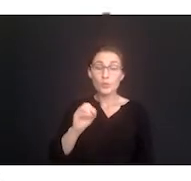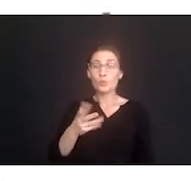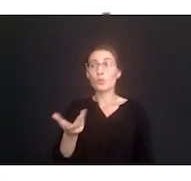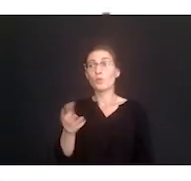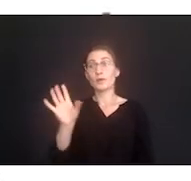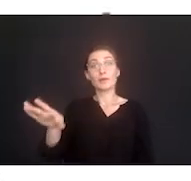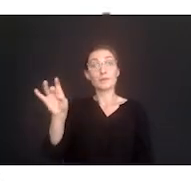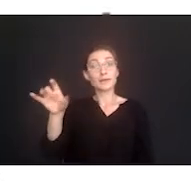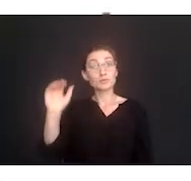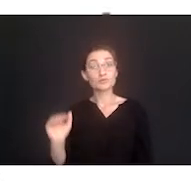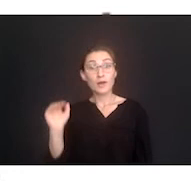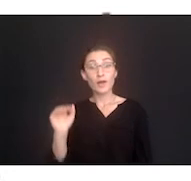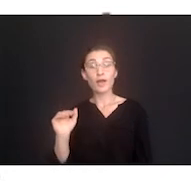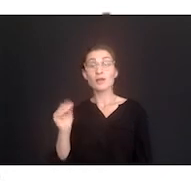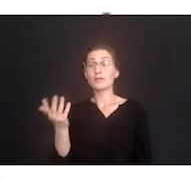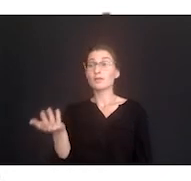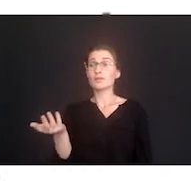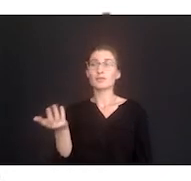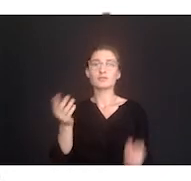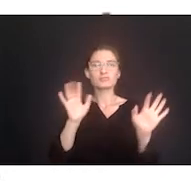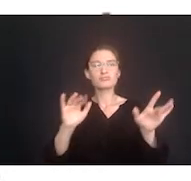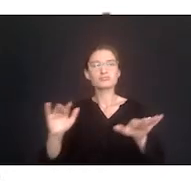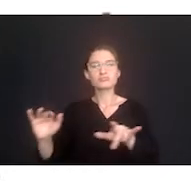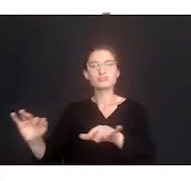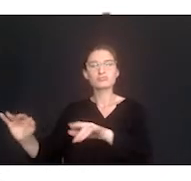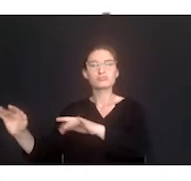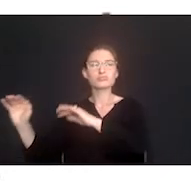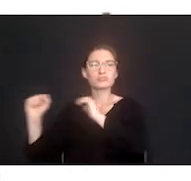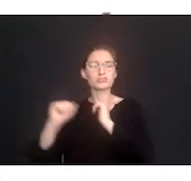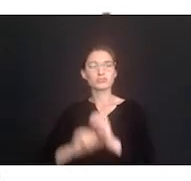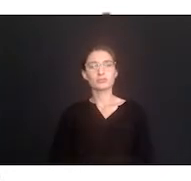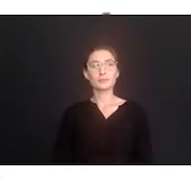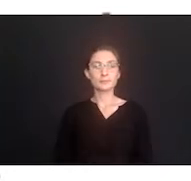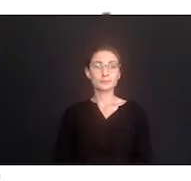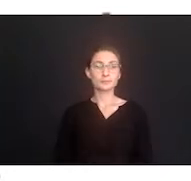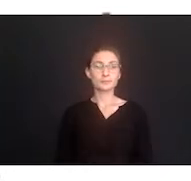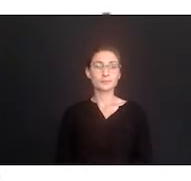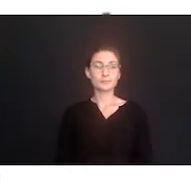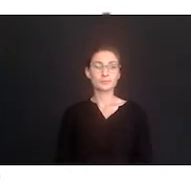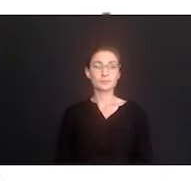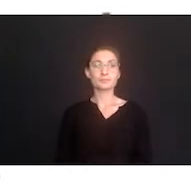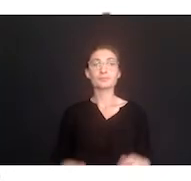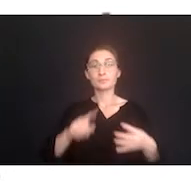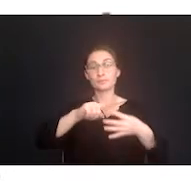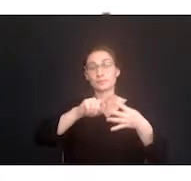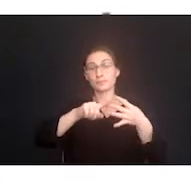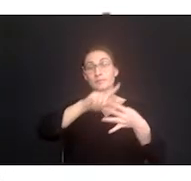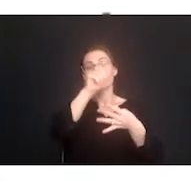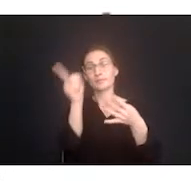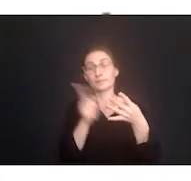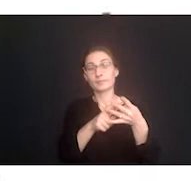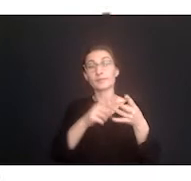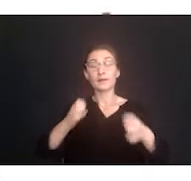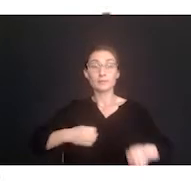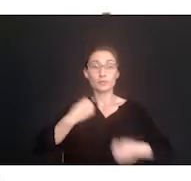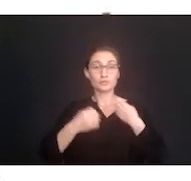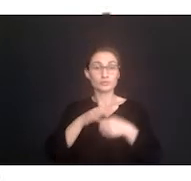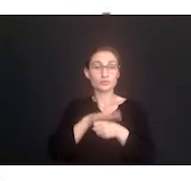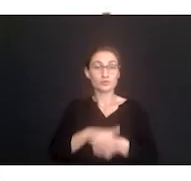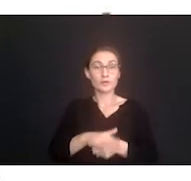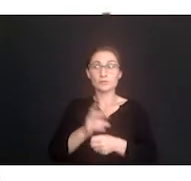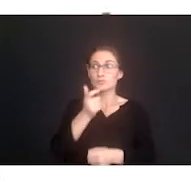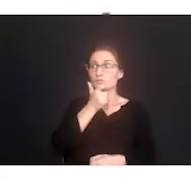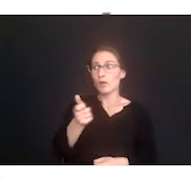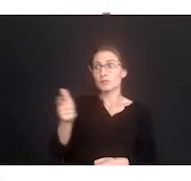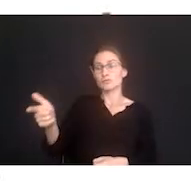and pick up their child because she just had a seizure at school or whatever it may be. The emotional stress of having to see their